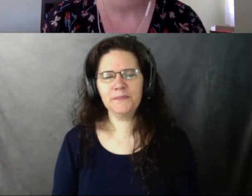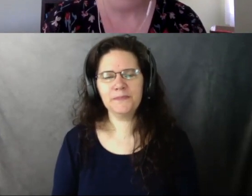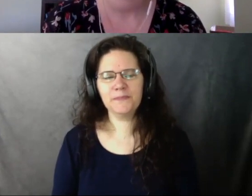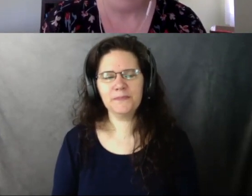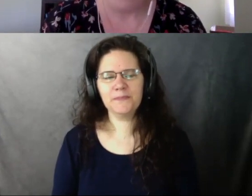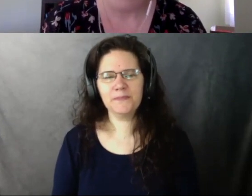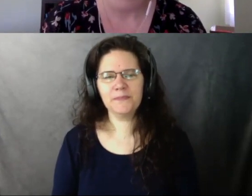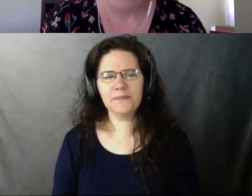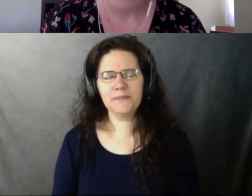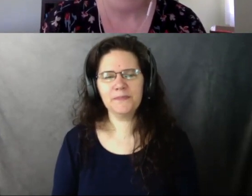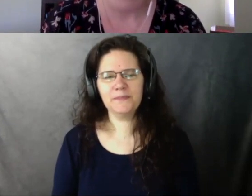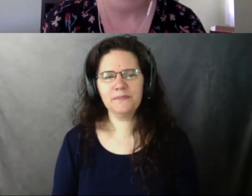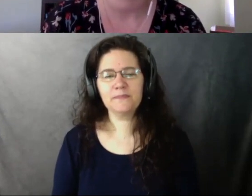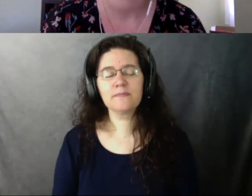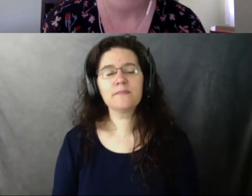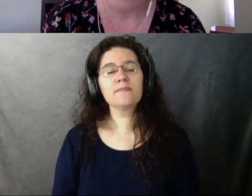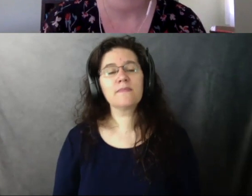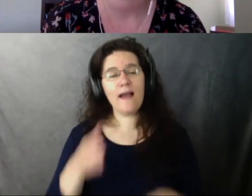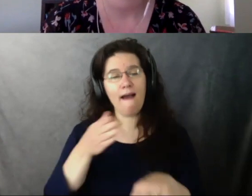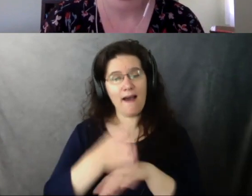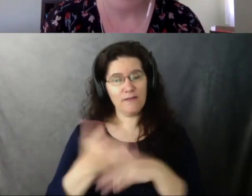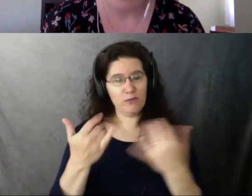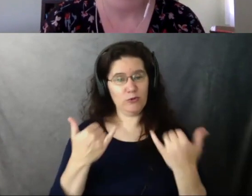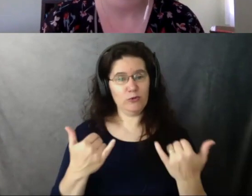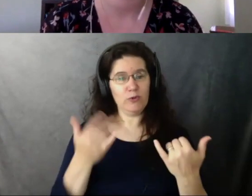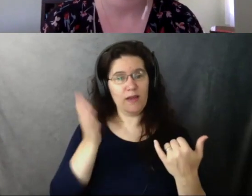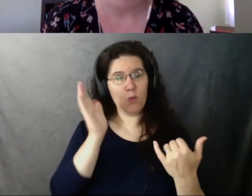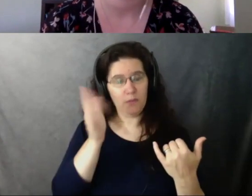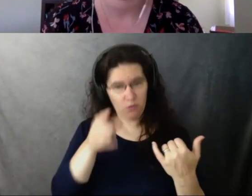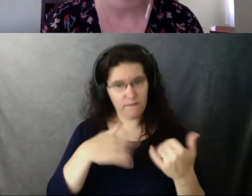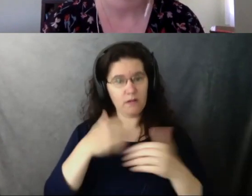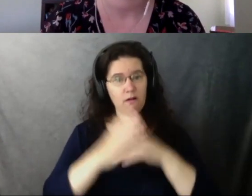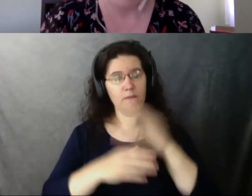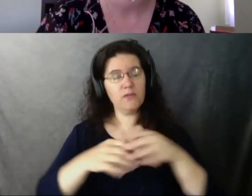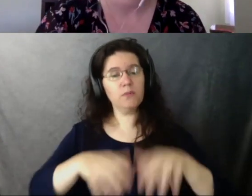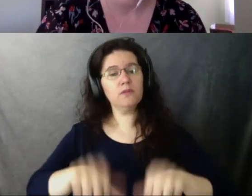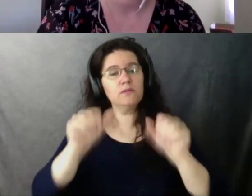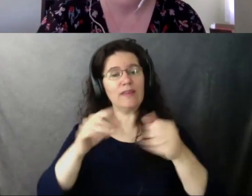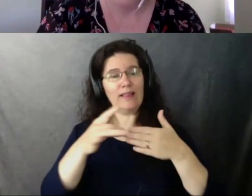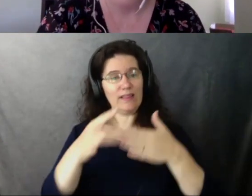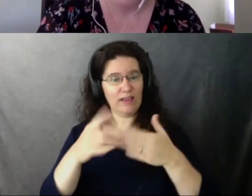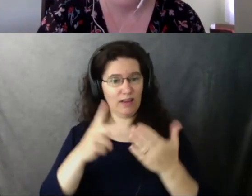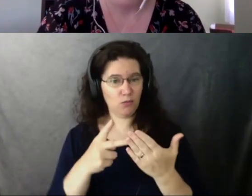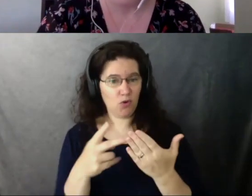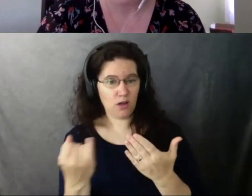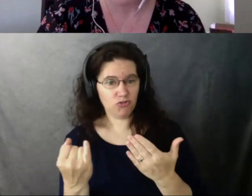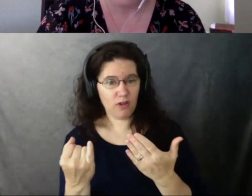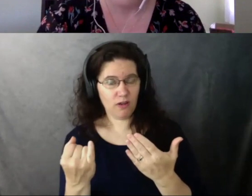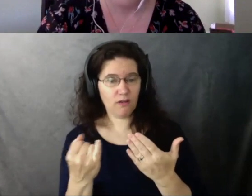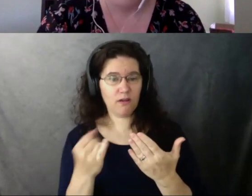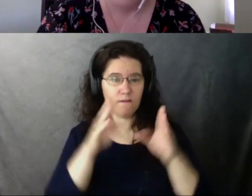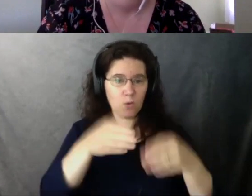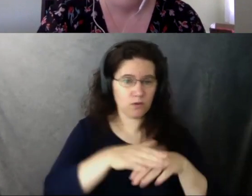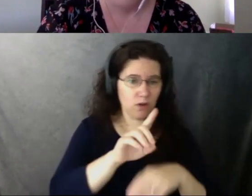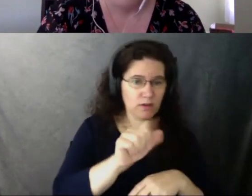So after this webinar, do you feel more confident leading projects that are disability-centered and inclusive?